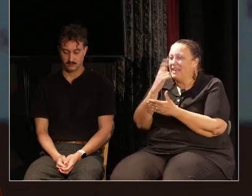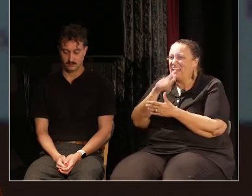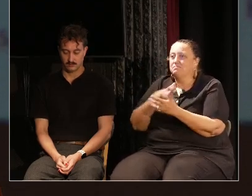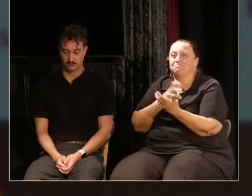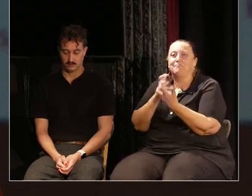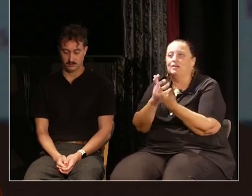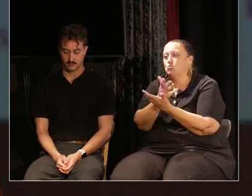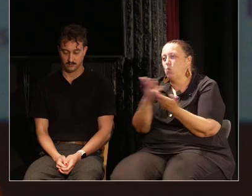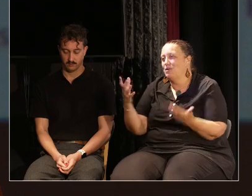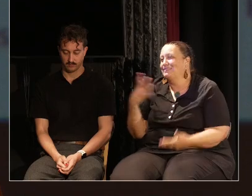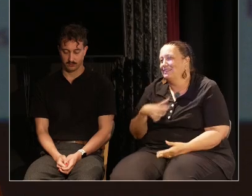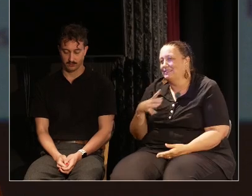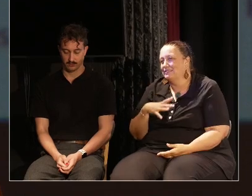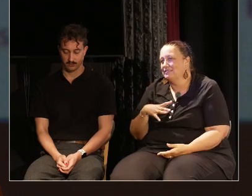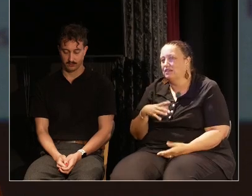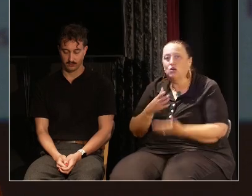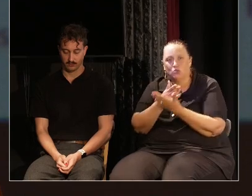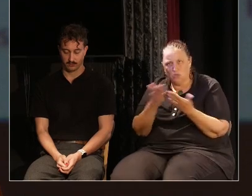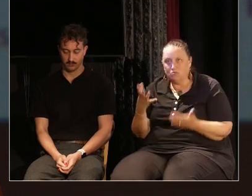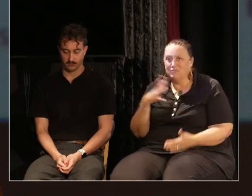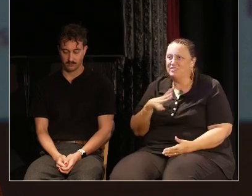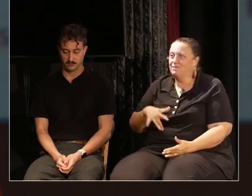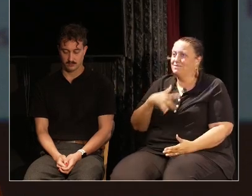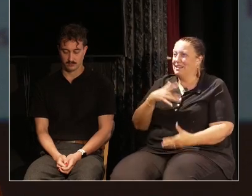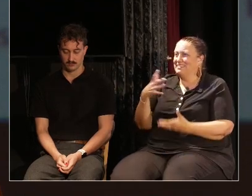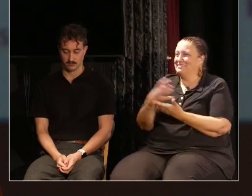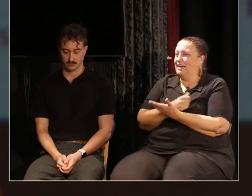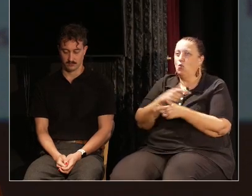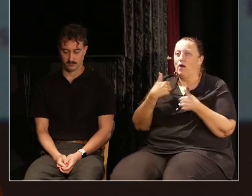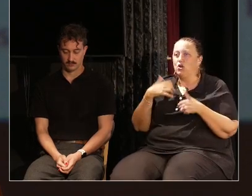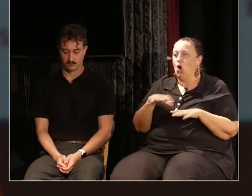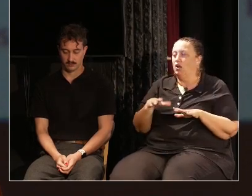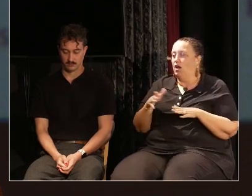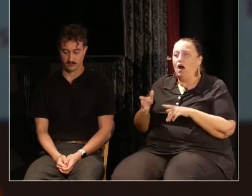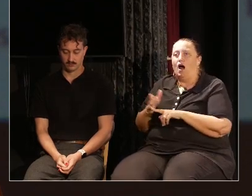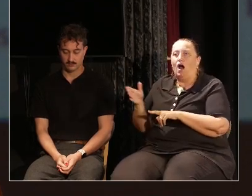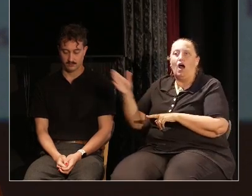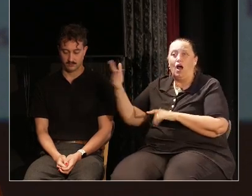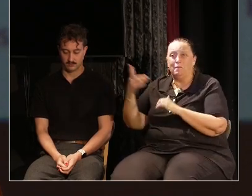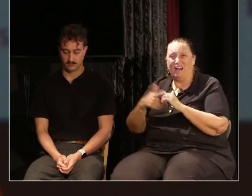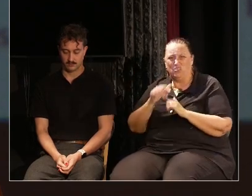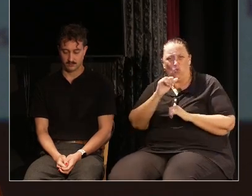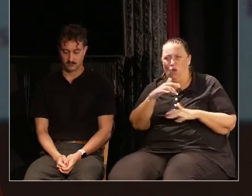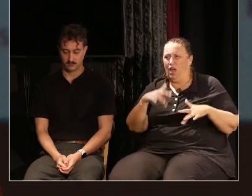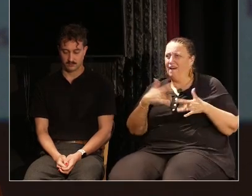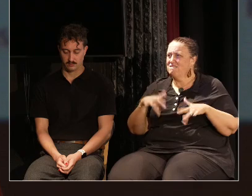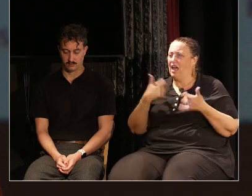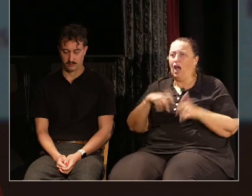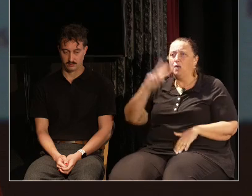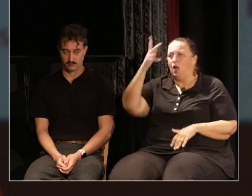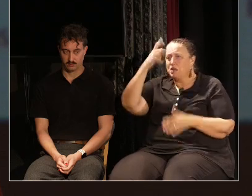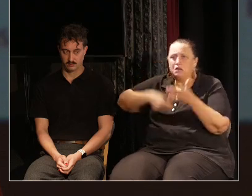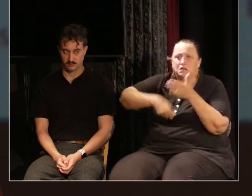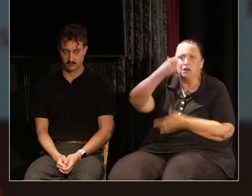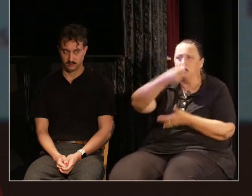people do feel safe and that we are not taking a path where people's lives are being treated as political footballs,